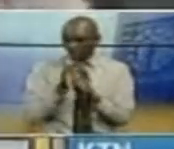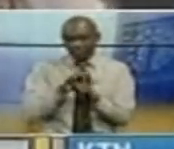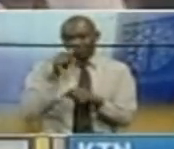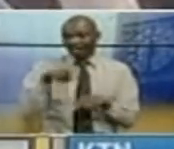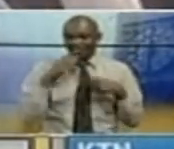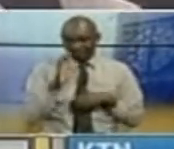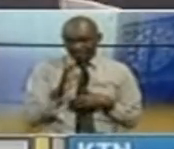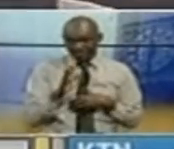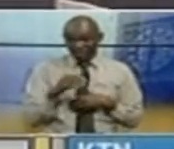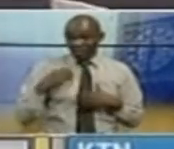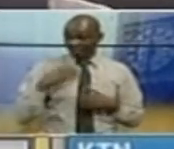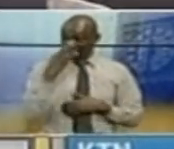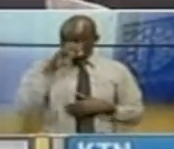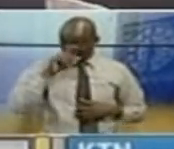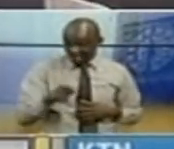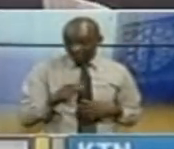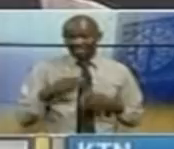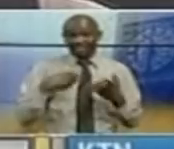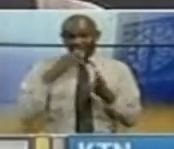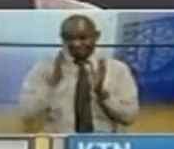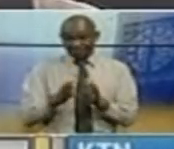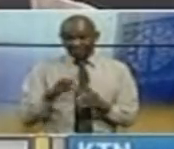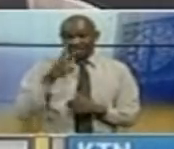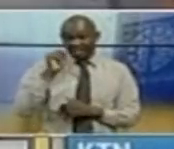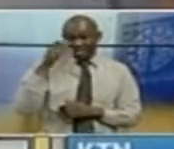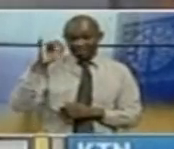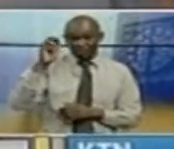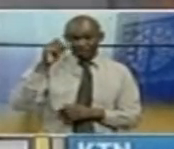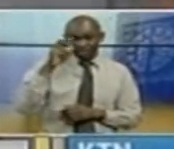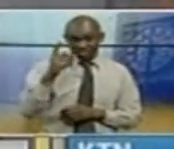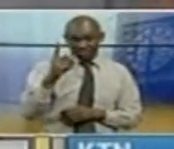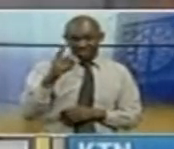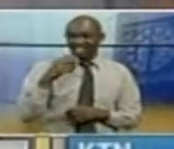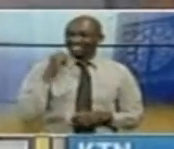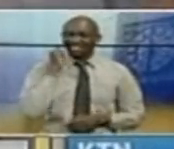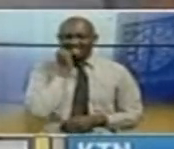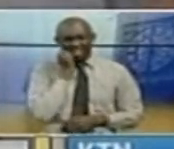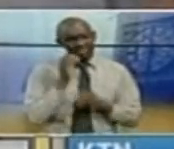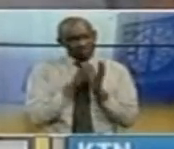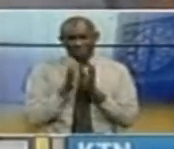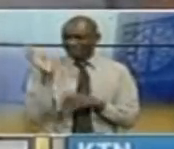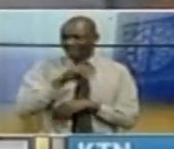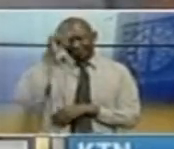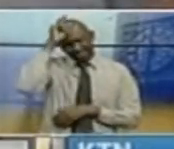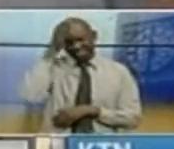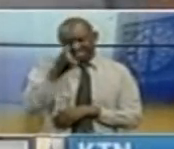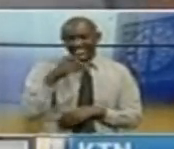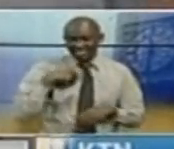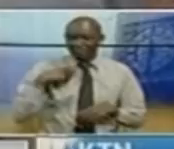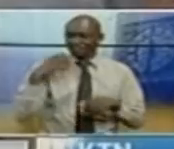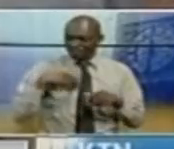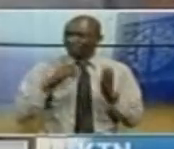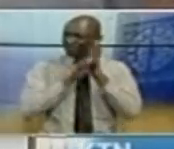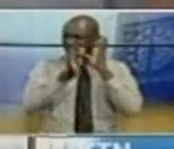others, like 3,000 steeple chaser Raymond Yator. It is a sad state back in the villages when our stars that